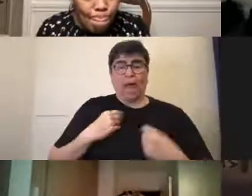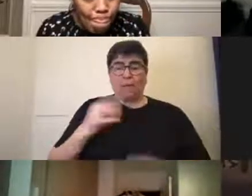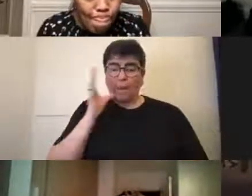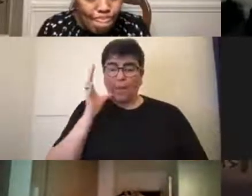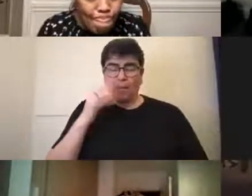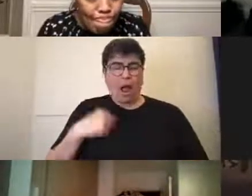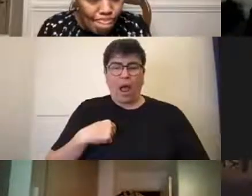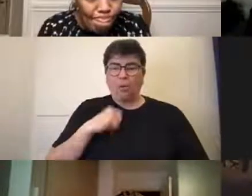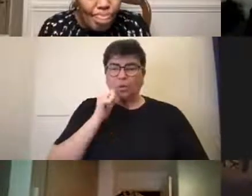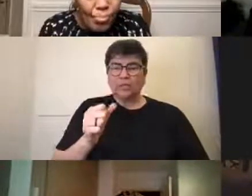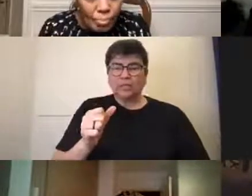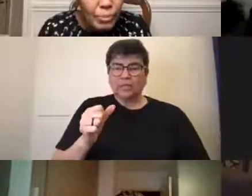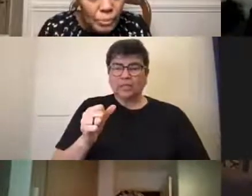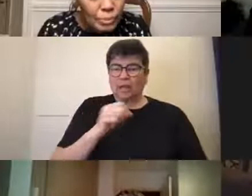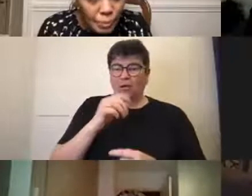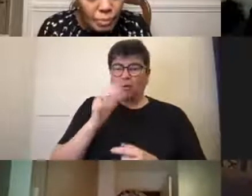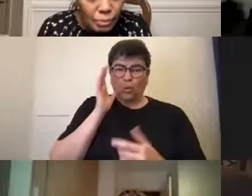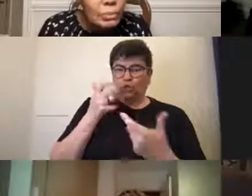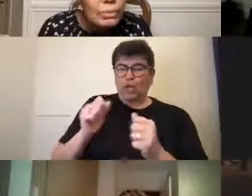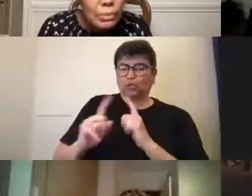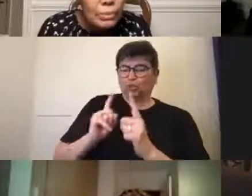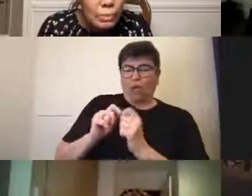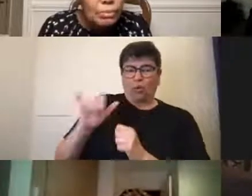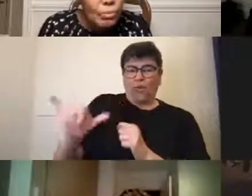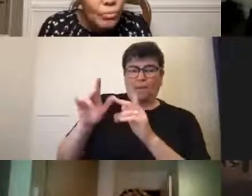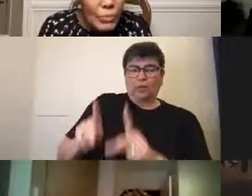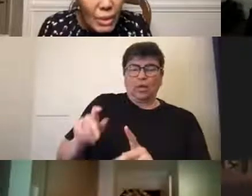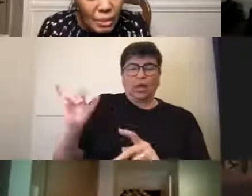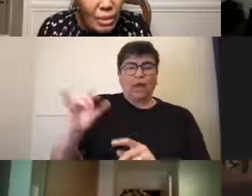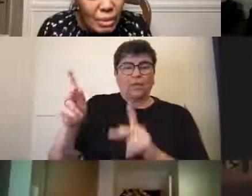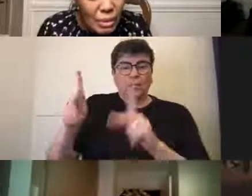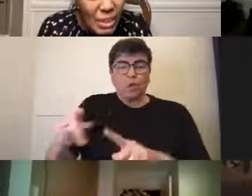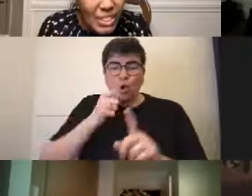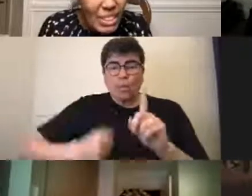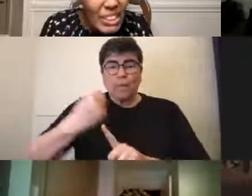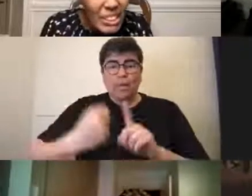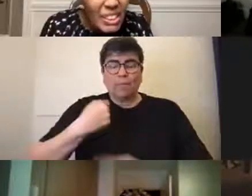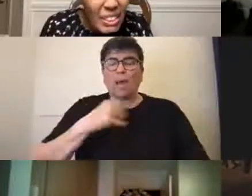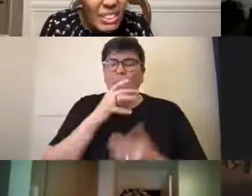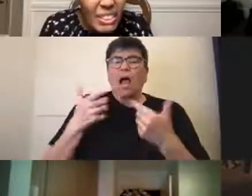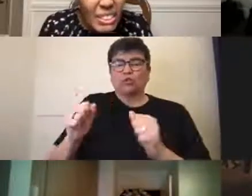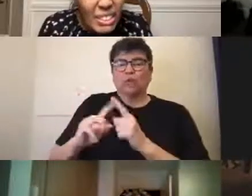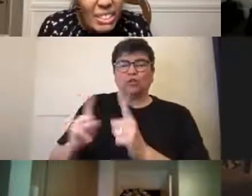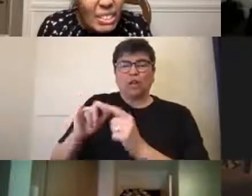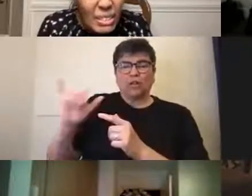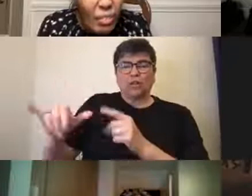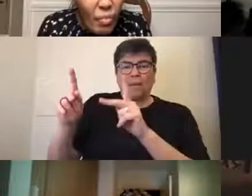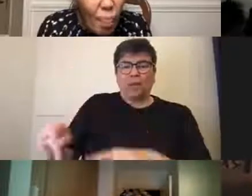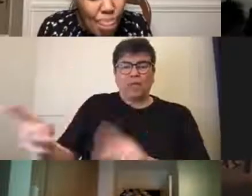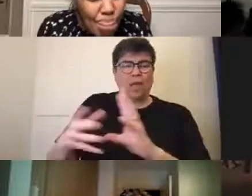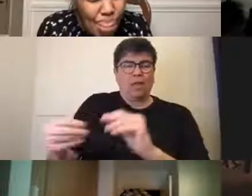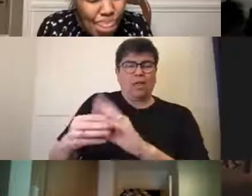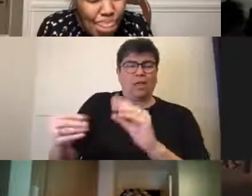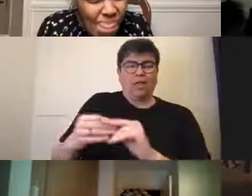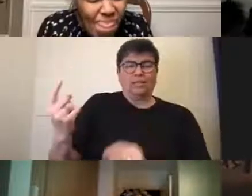that I wasn't about to try to talk to that person. Like the person who beat my mama's ass, I actually did try to talk to that person. And then they said something, they